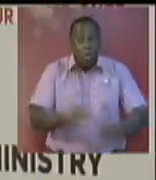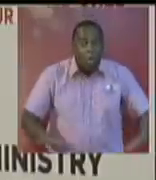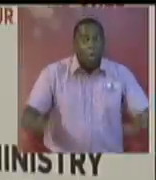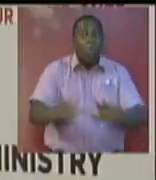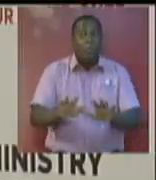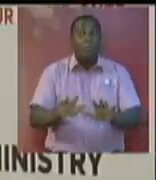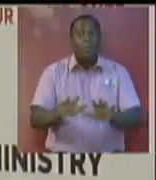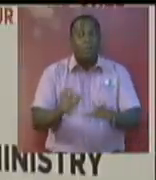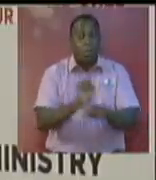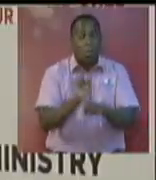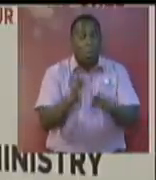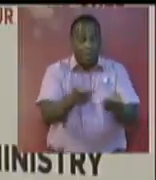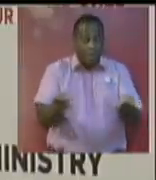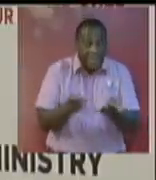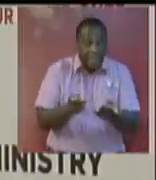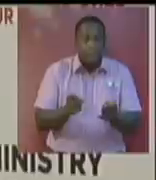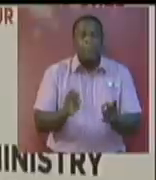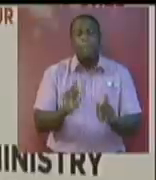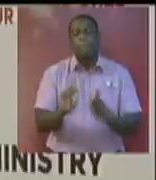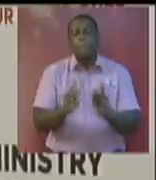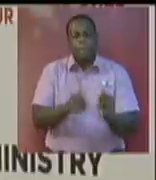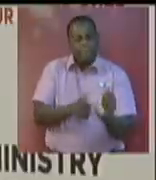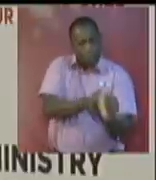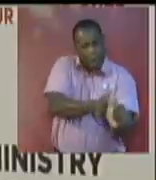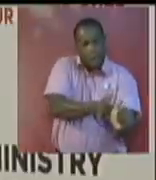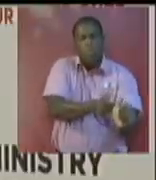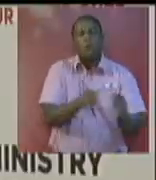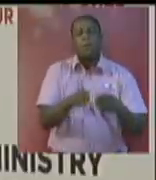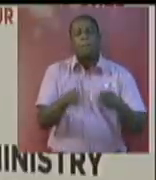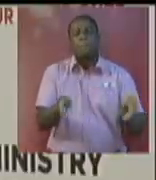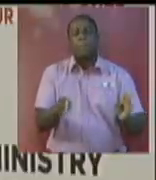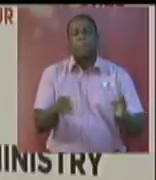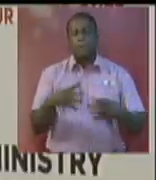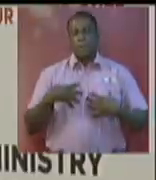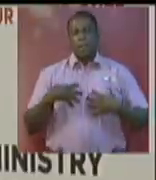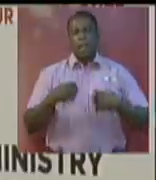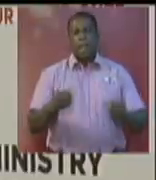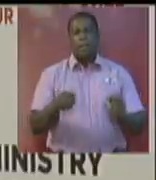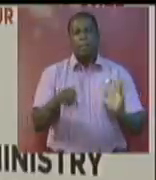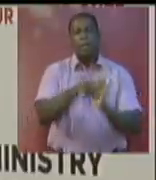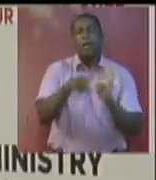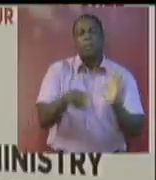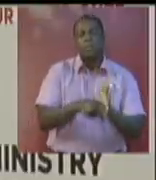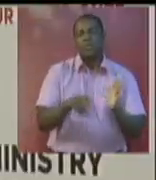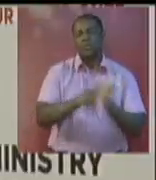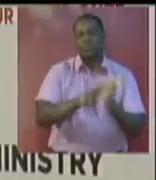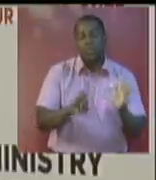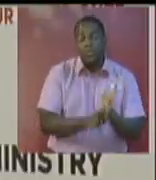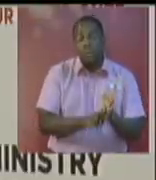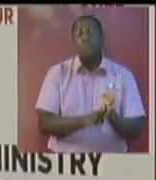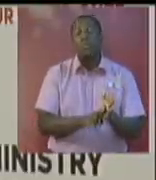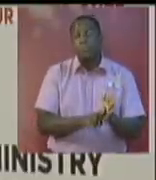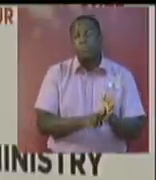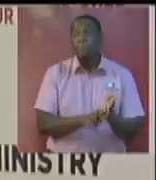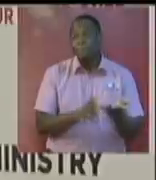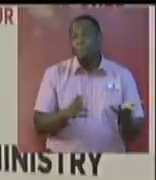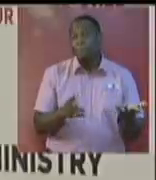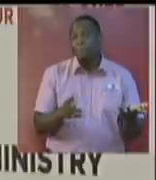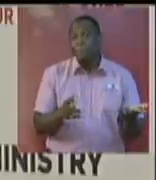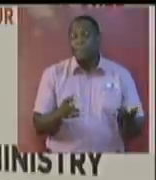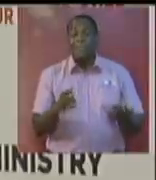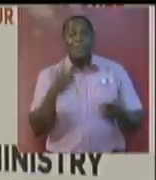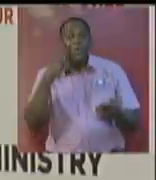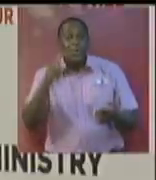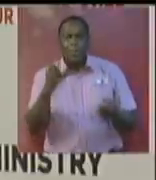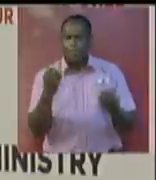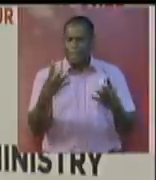as is possible. There are lots of people who have a nice hand sanitizing station when you get into